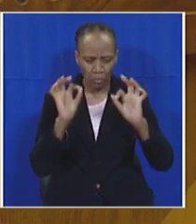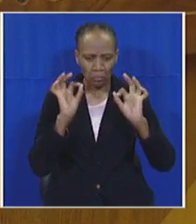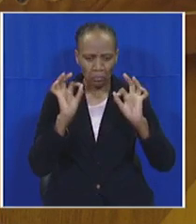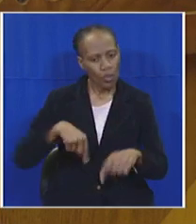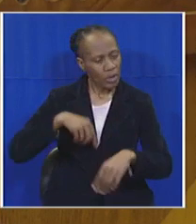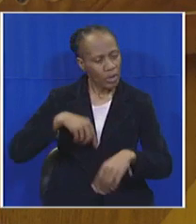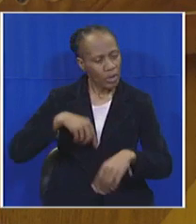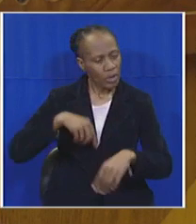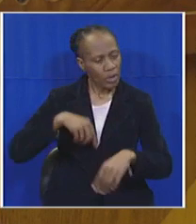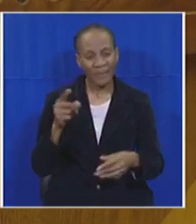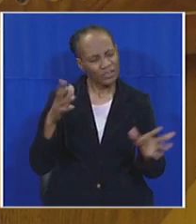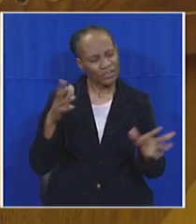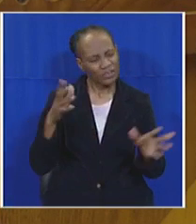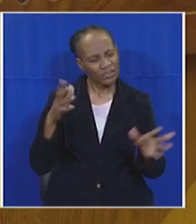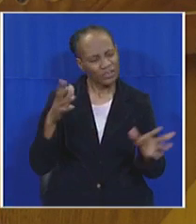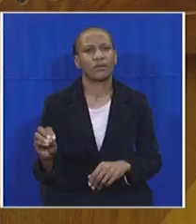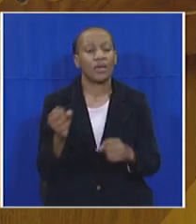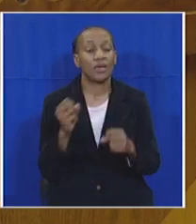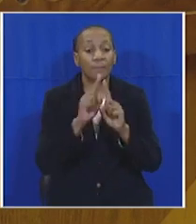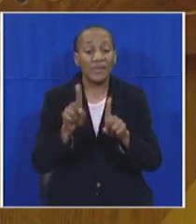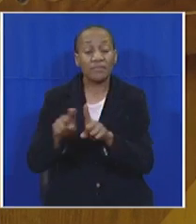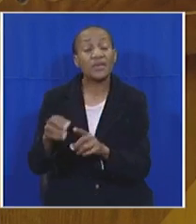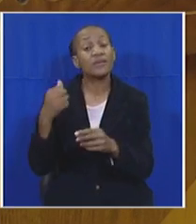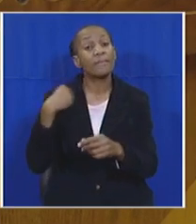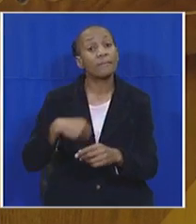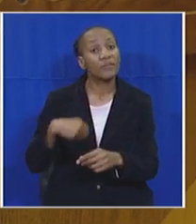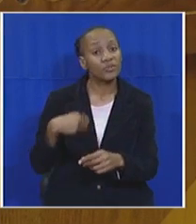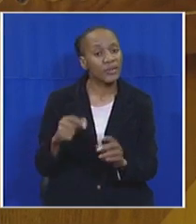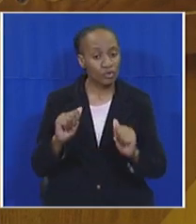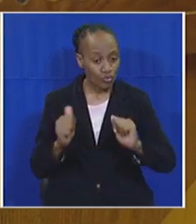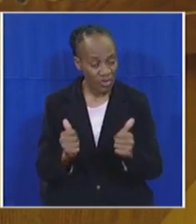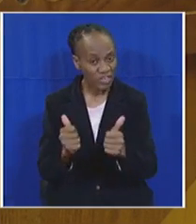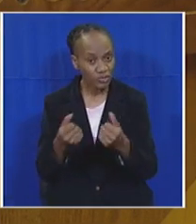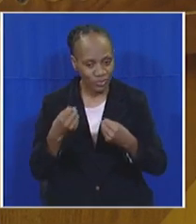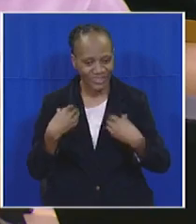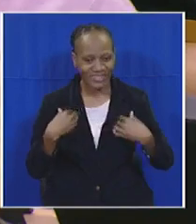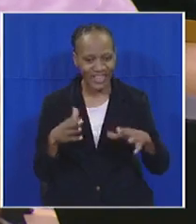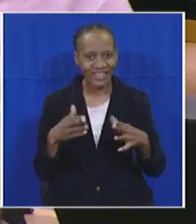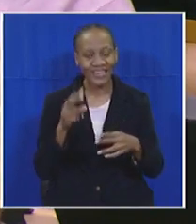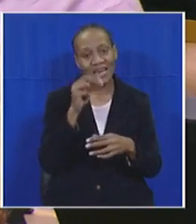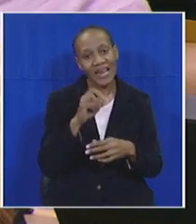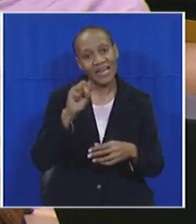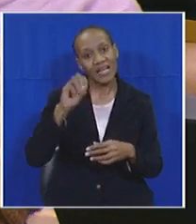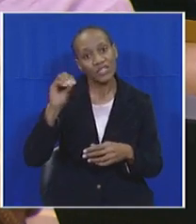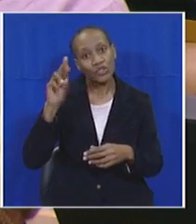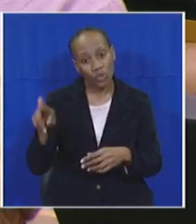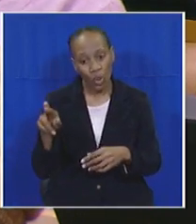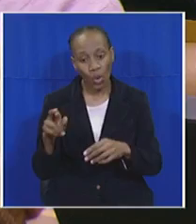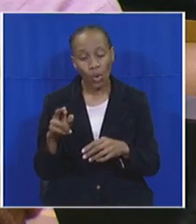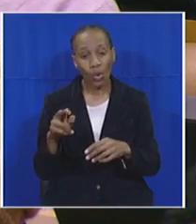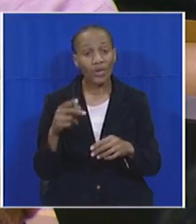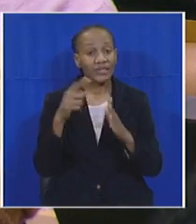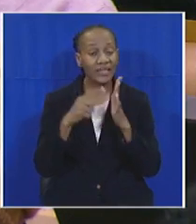are, however, concerned that a number of municipalities are not going to be ready to roll out the MSCOA system on 1 July